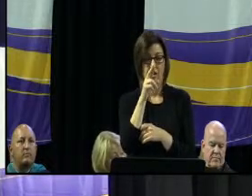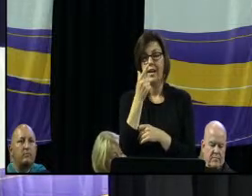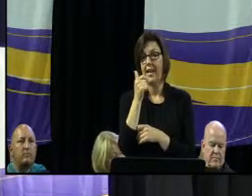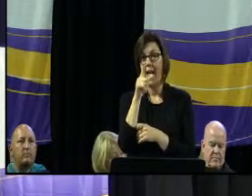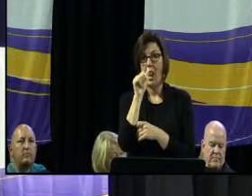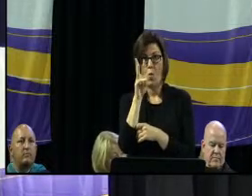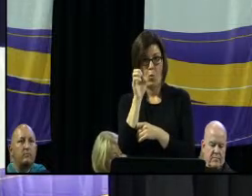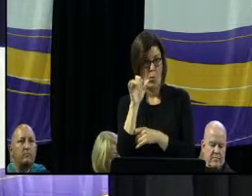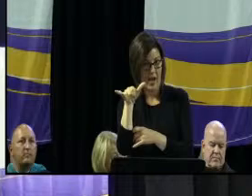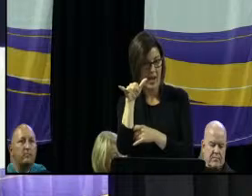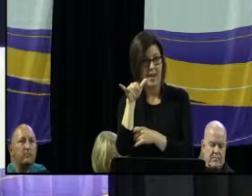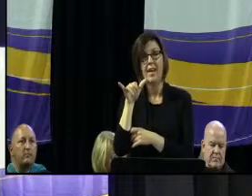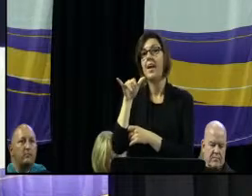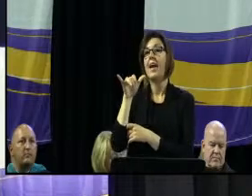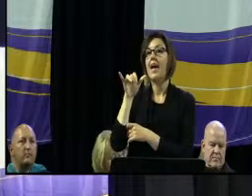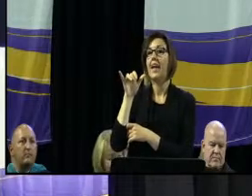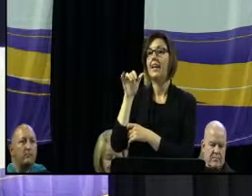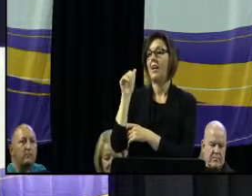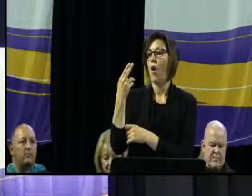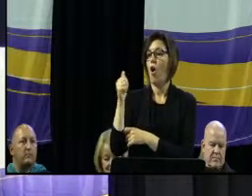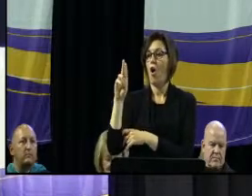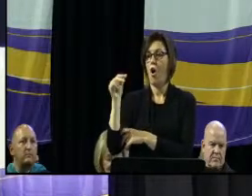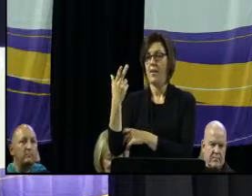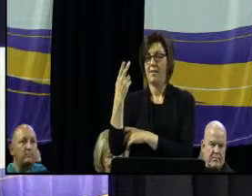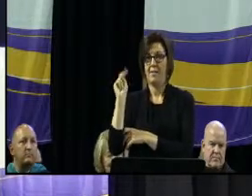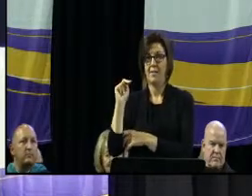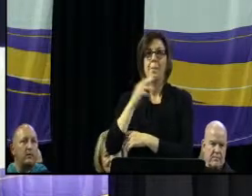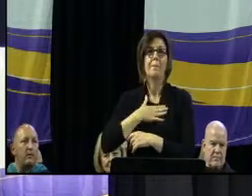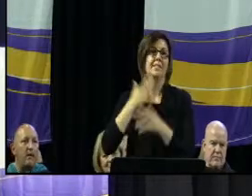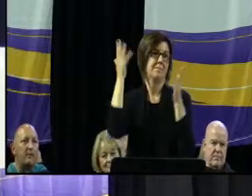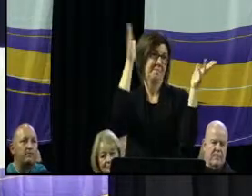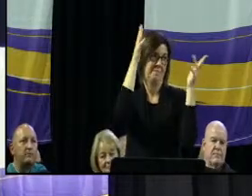and Miss Kimberly Ann Hahn. Let's give them a hand.